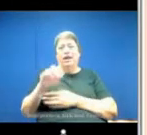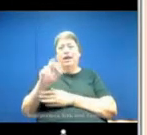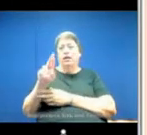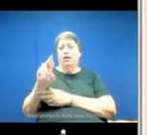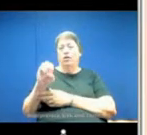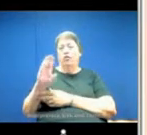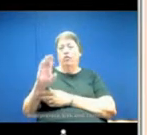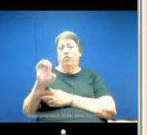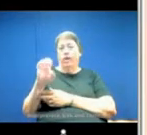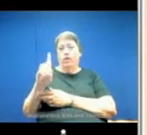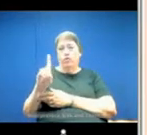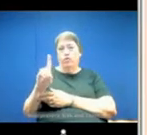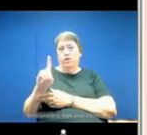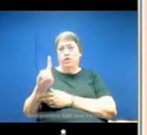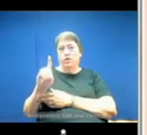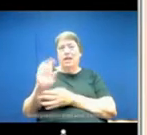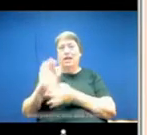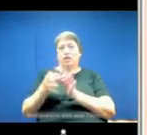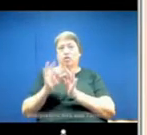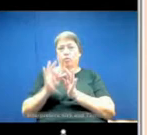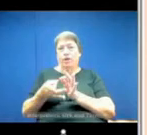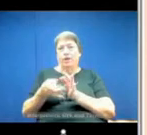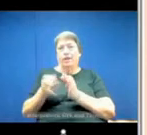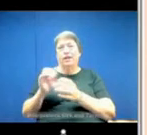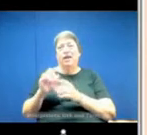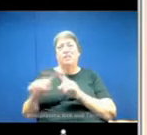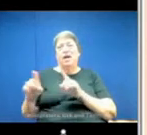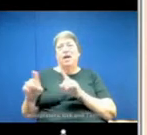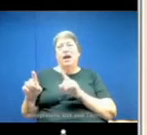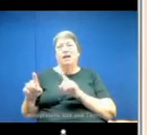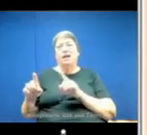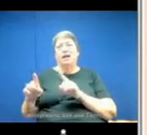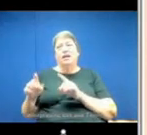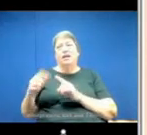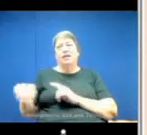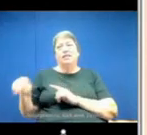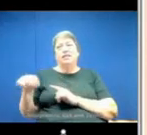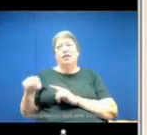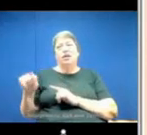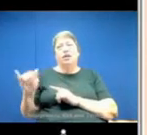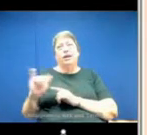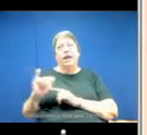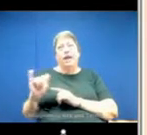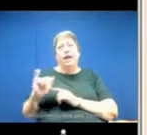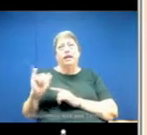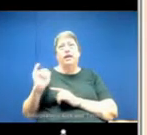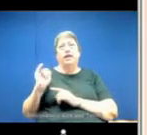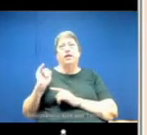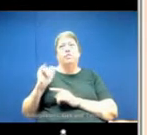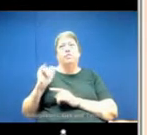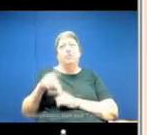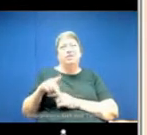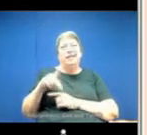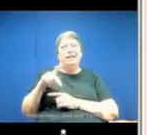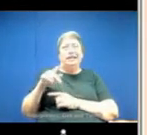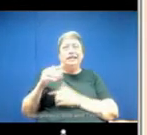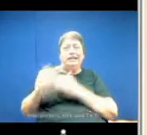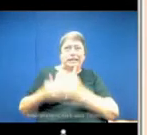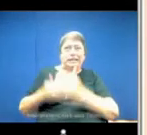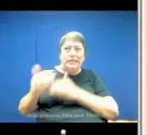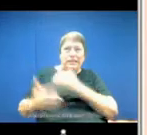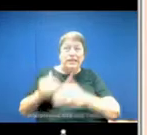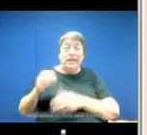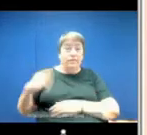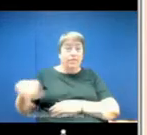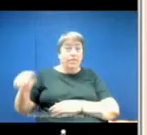more like they are doing a proceedings function, yes. If they were in court and the hearing witness was in court, they